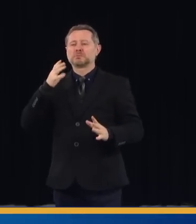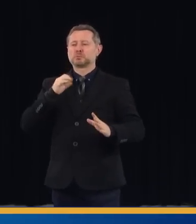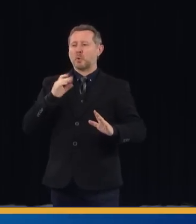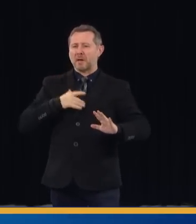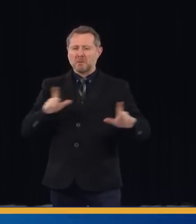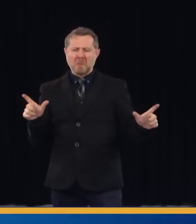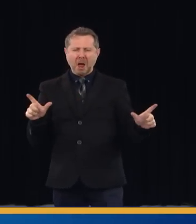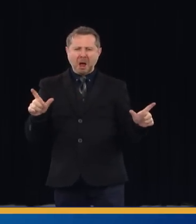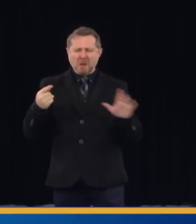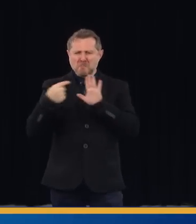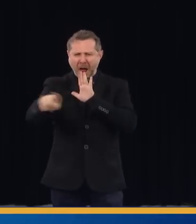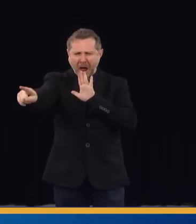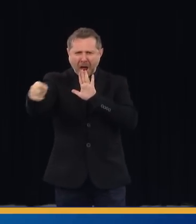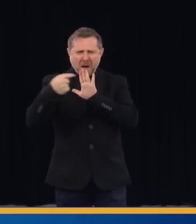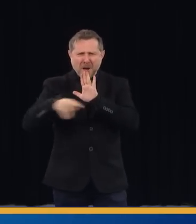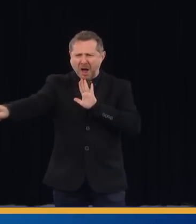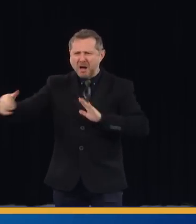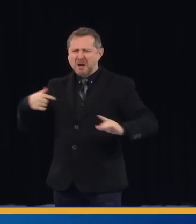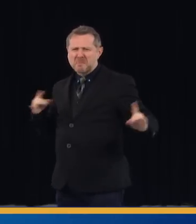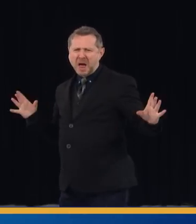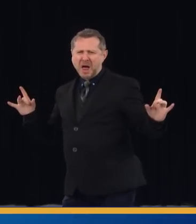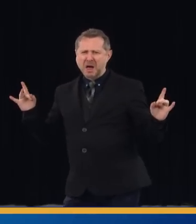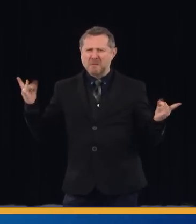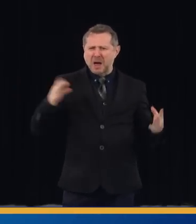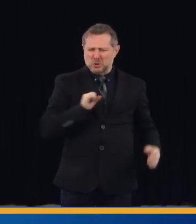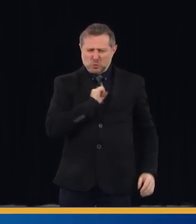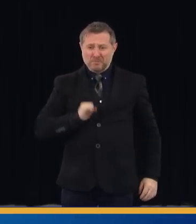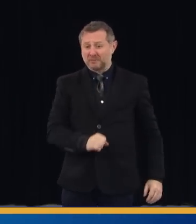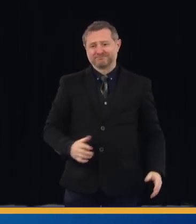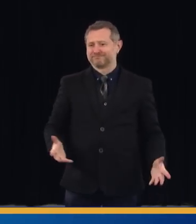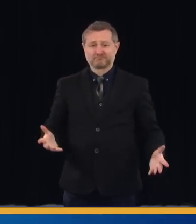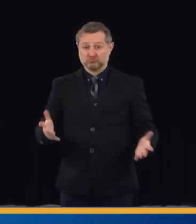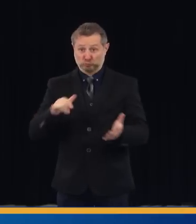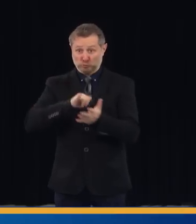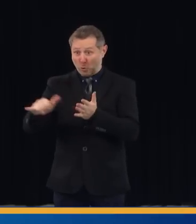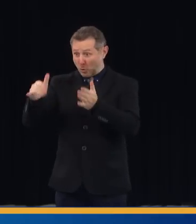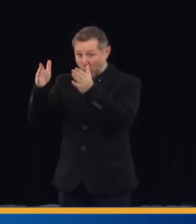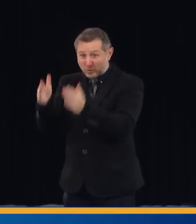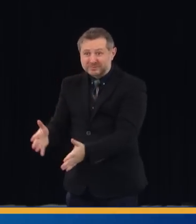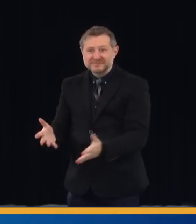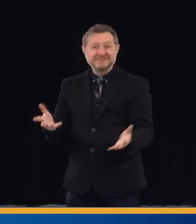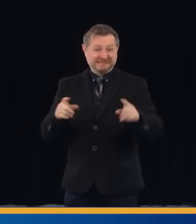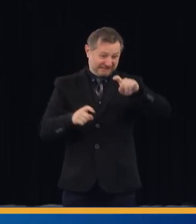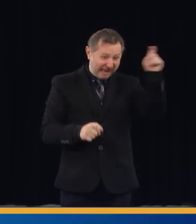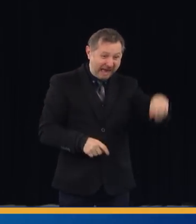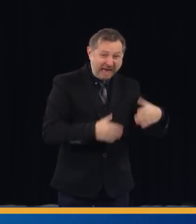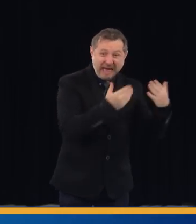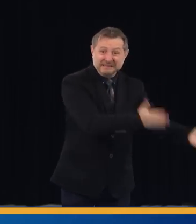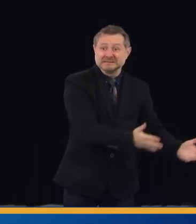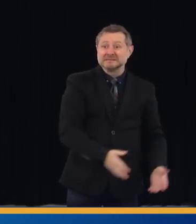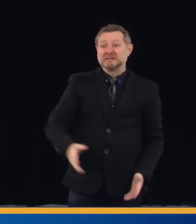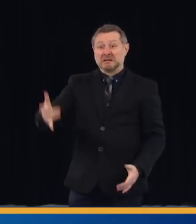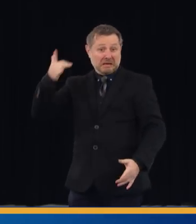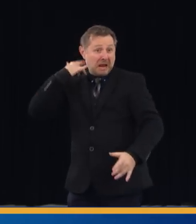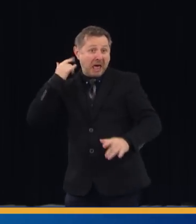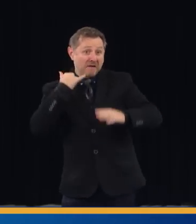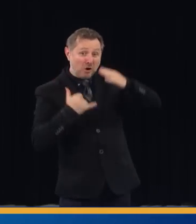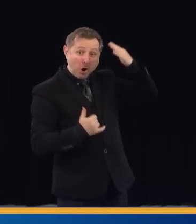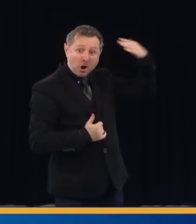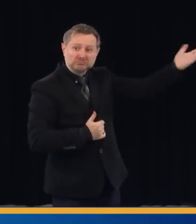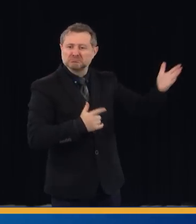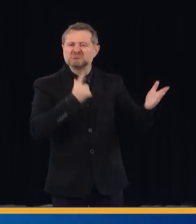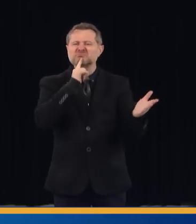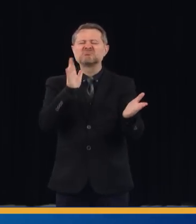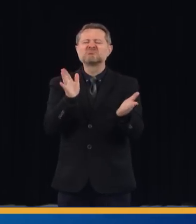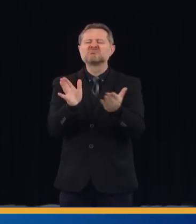disease. That goes for a New Yorker, as well as a Texan, as well as a Californian.